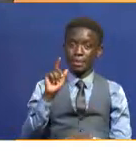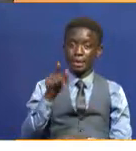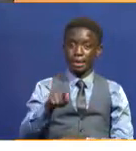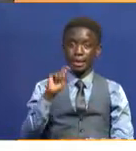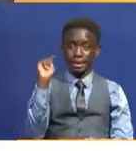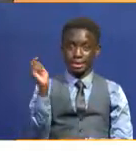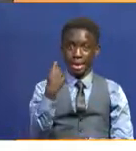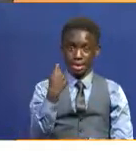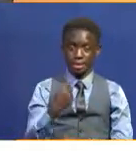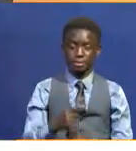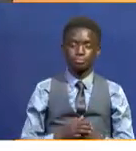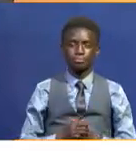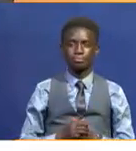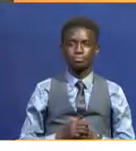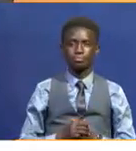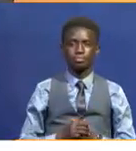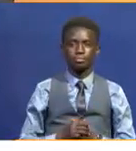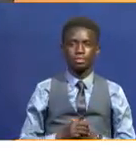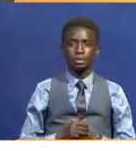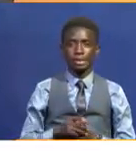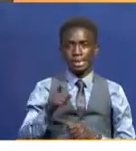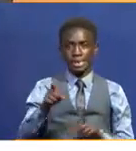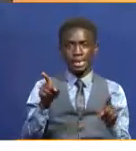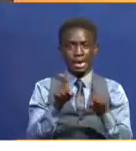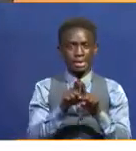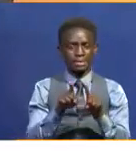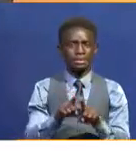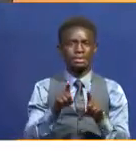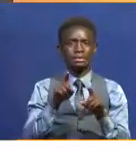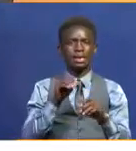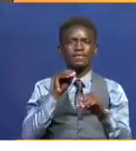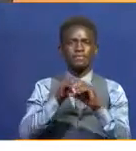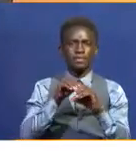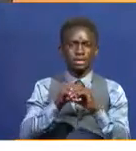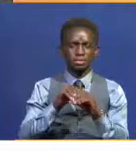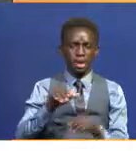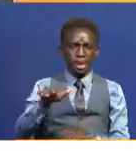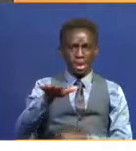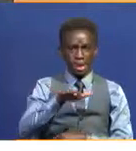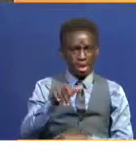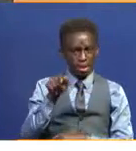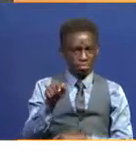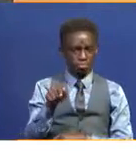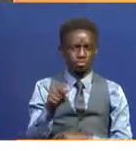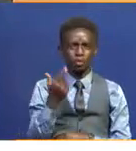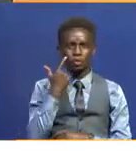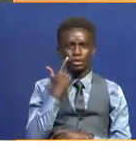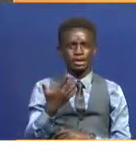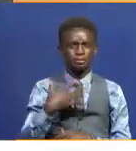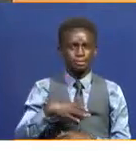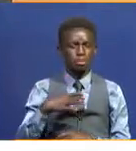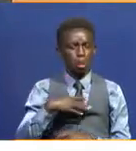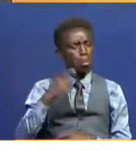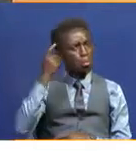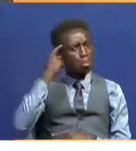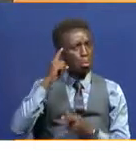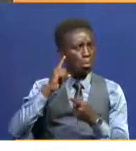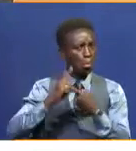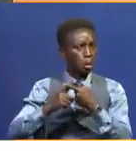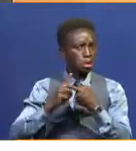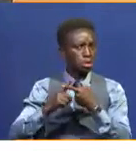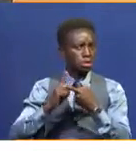an investment destination, there's been a lot of optimism around the